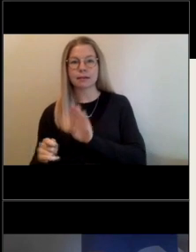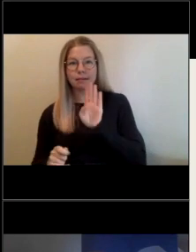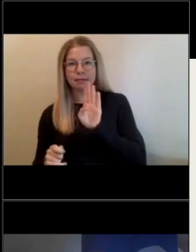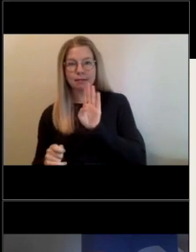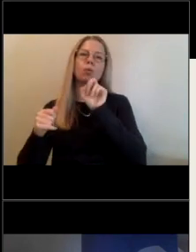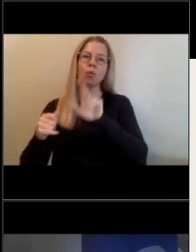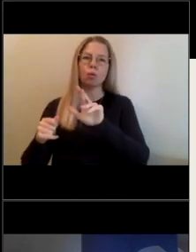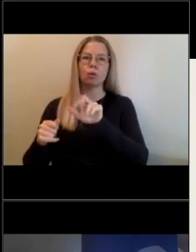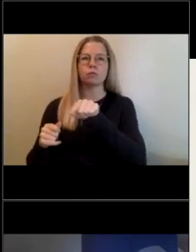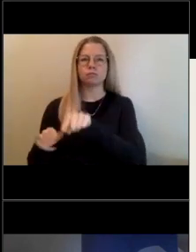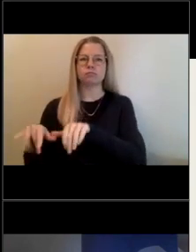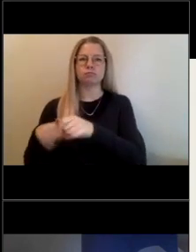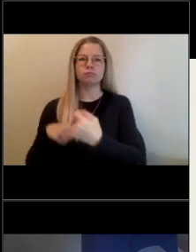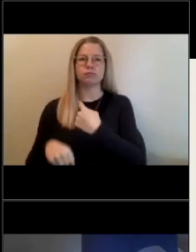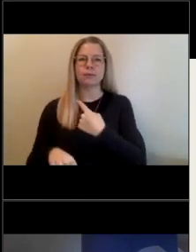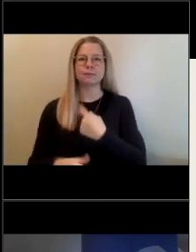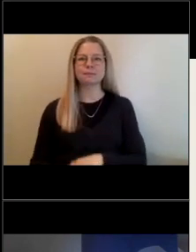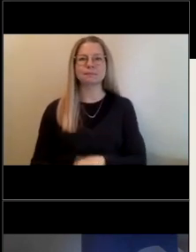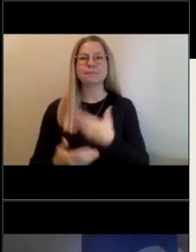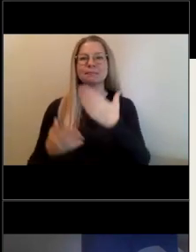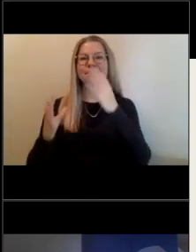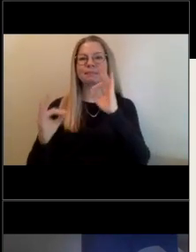being here.